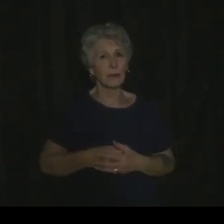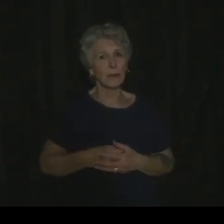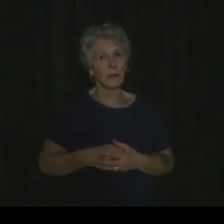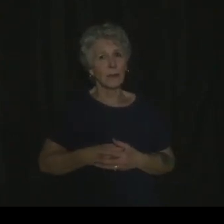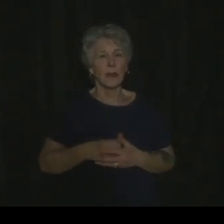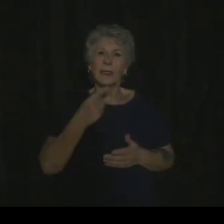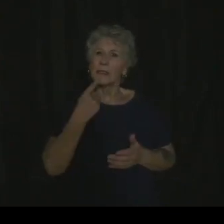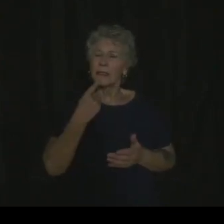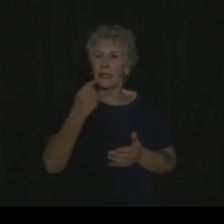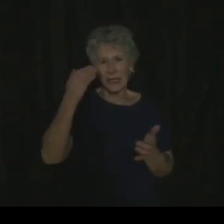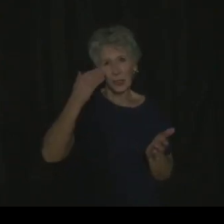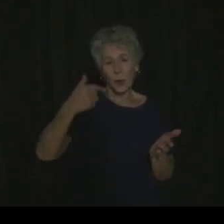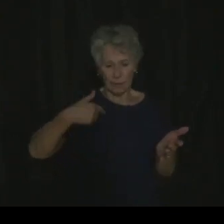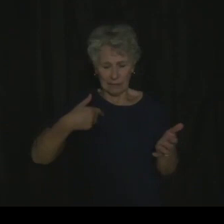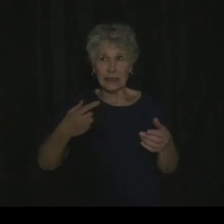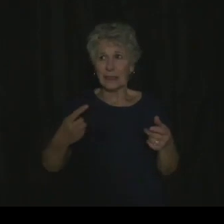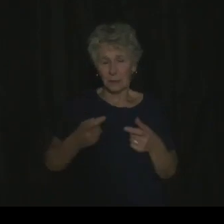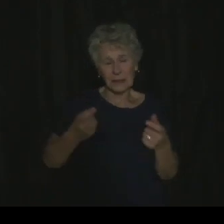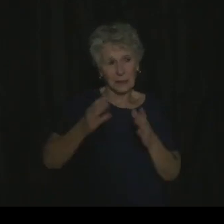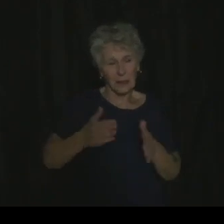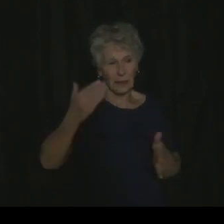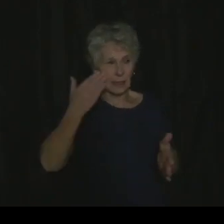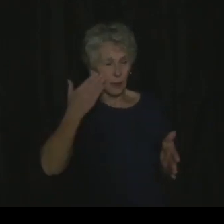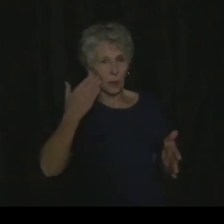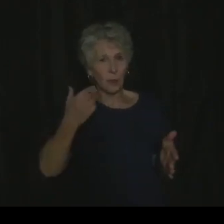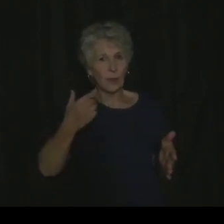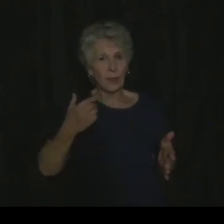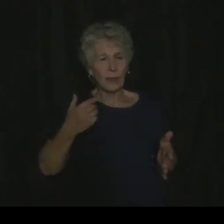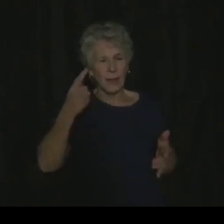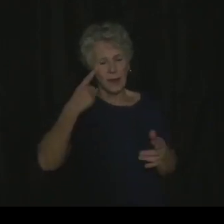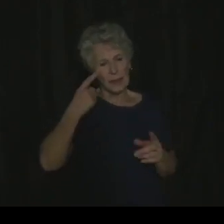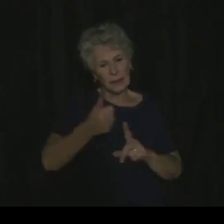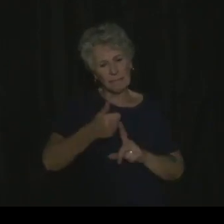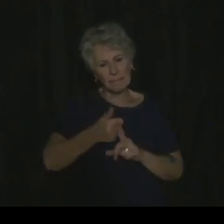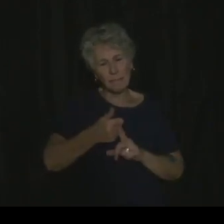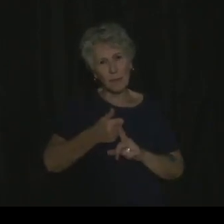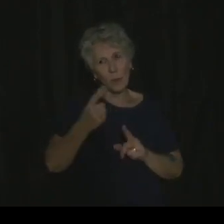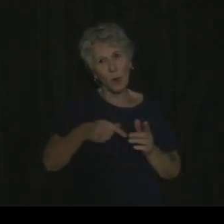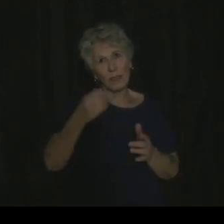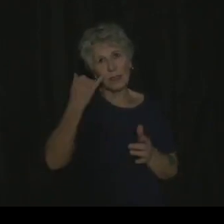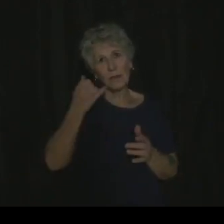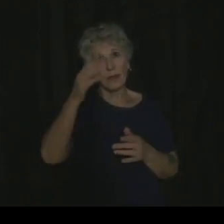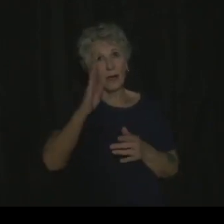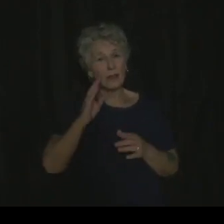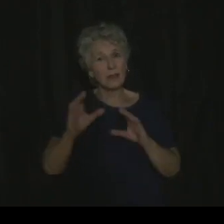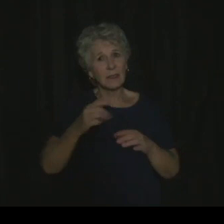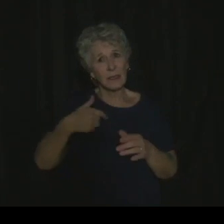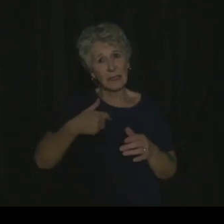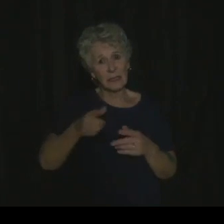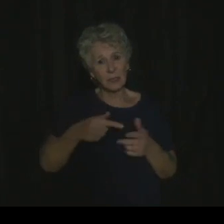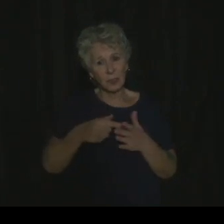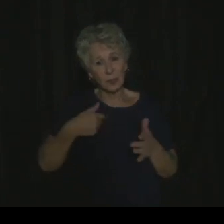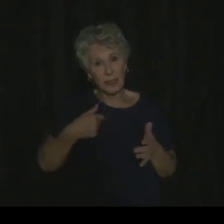And so he knew he was a sinner, and so he thinks to himself, what if God does this to me when I mess up?